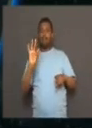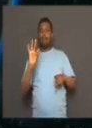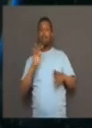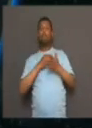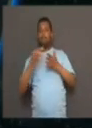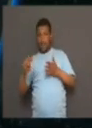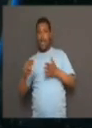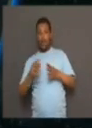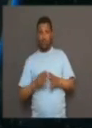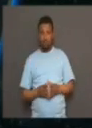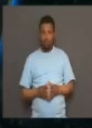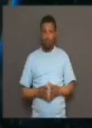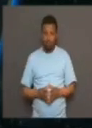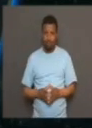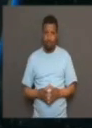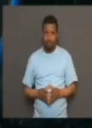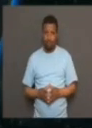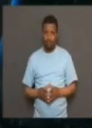589 million.